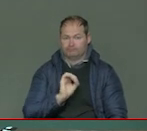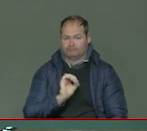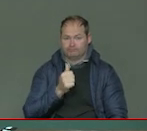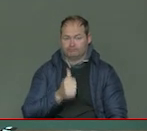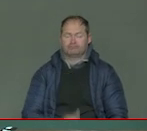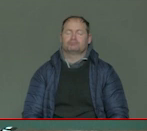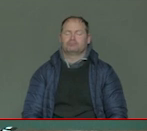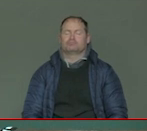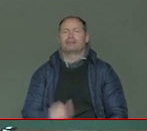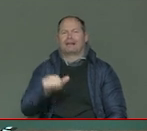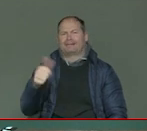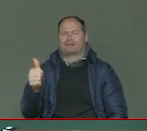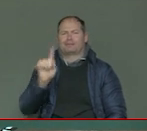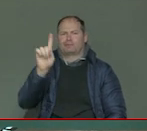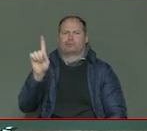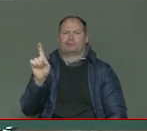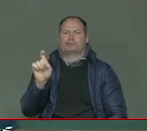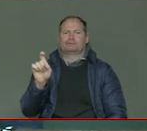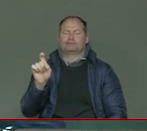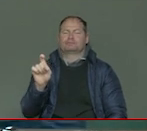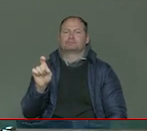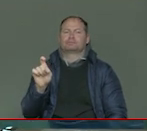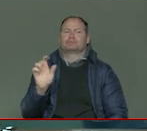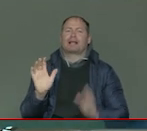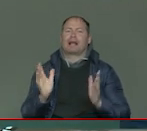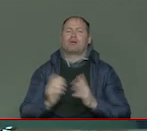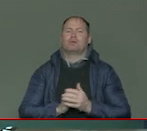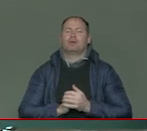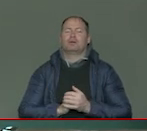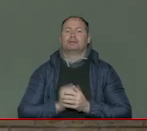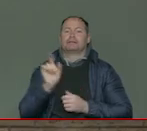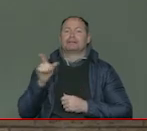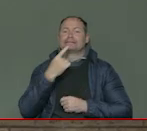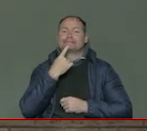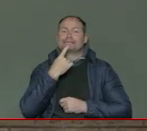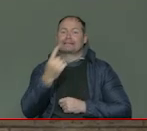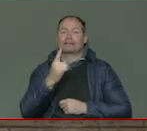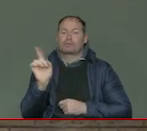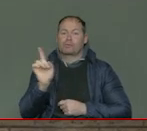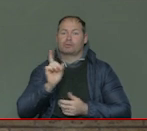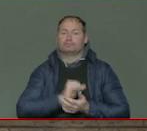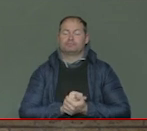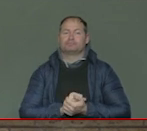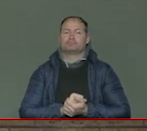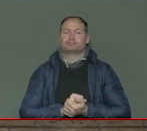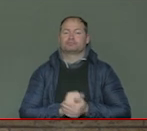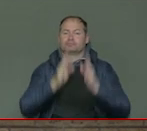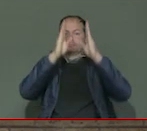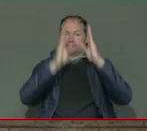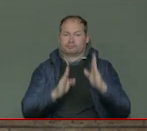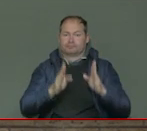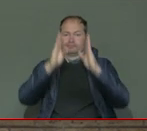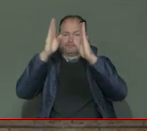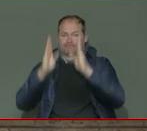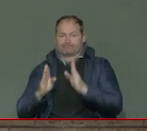also ask you the question in a other way where they say, they give you columns. So